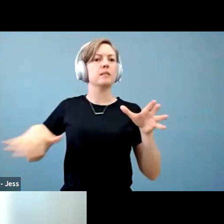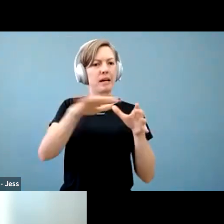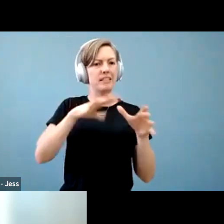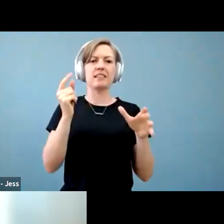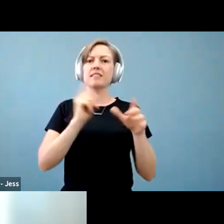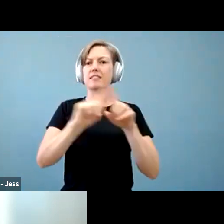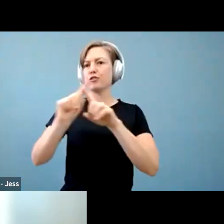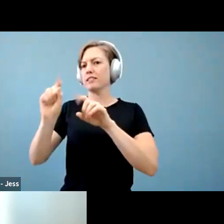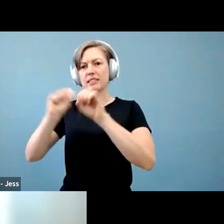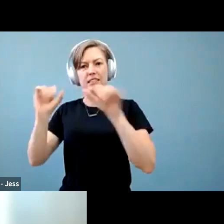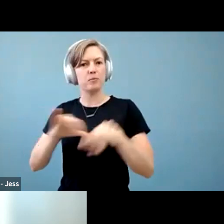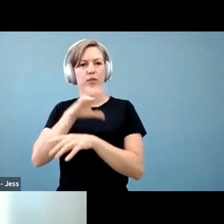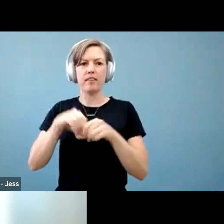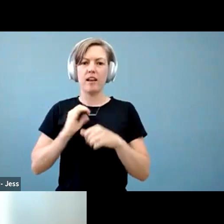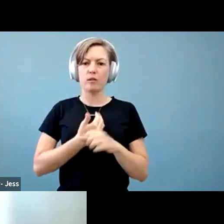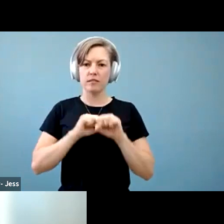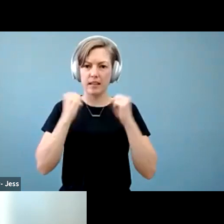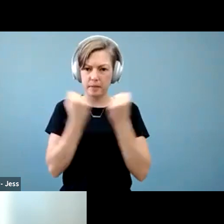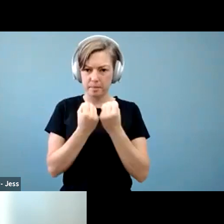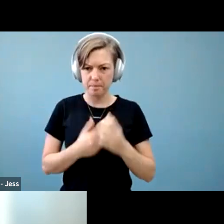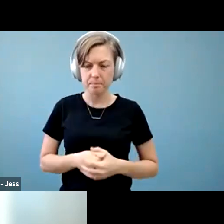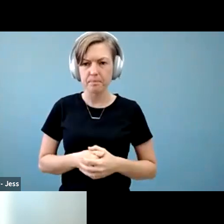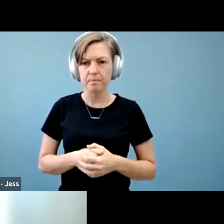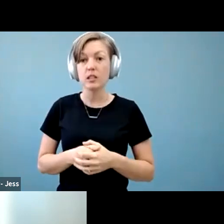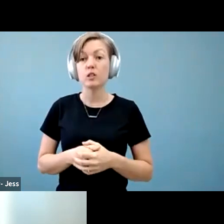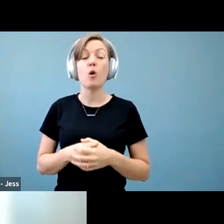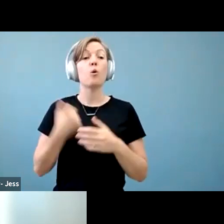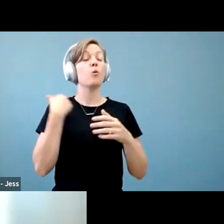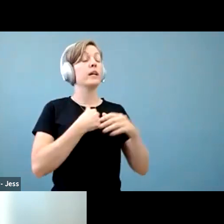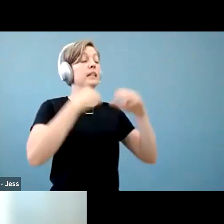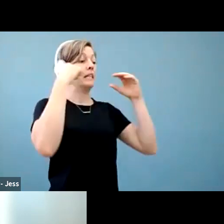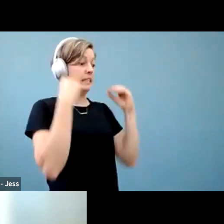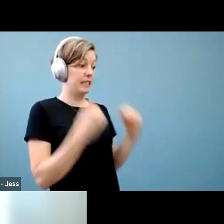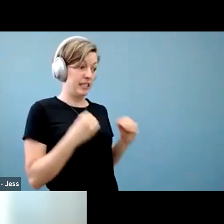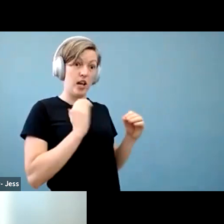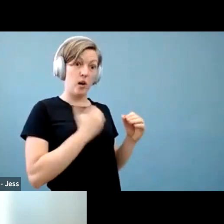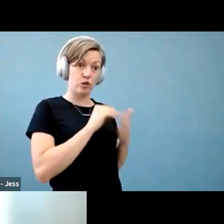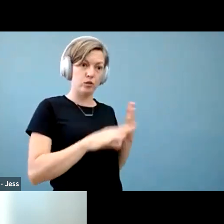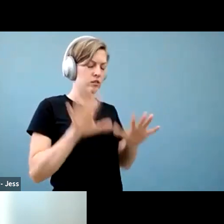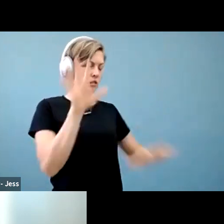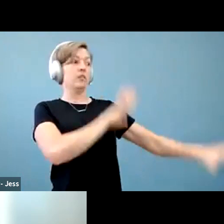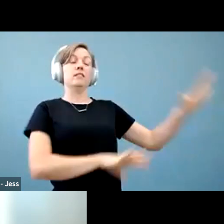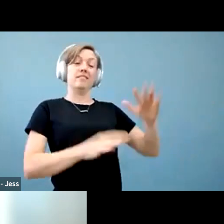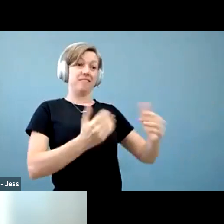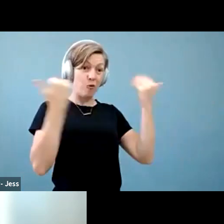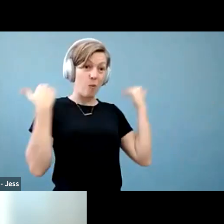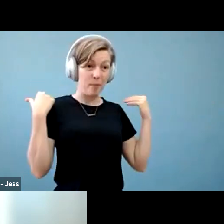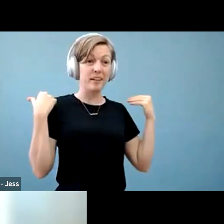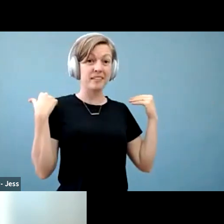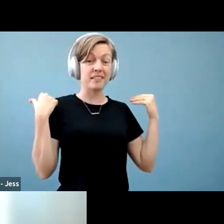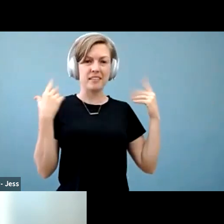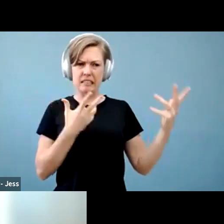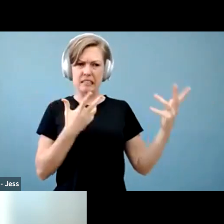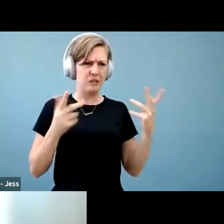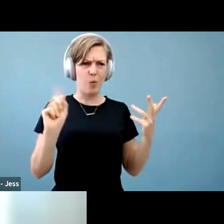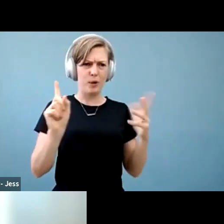of systems within our society. So when we teach this to our students, it's overwhelming. It's like,